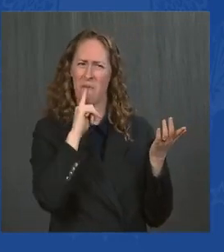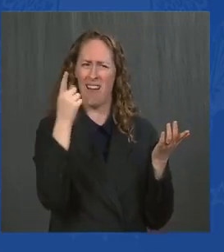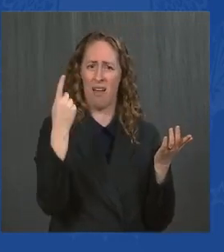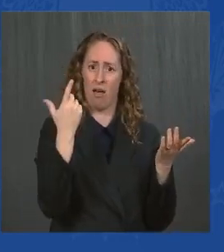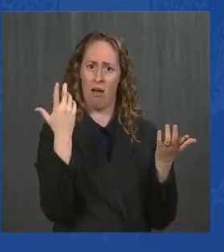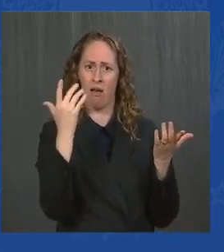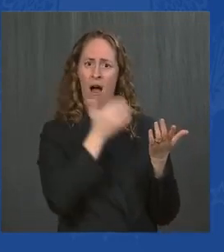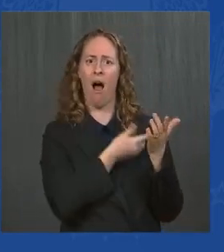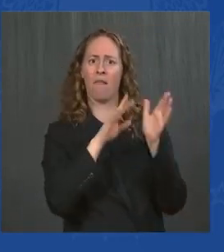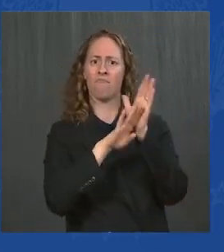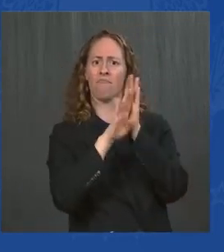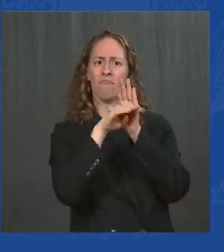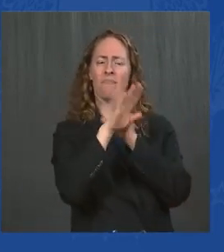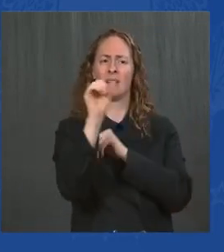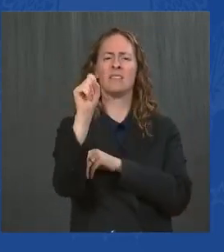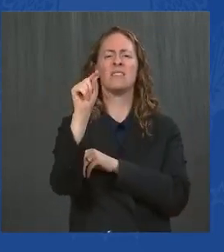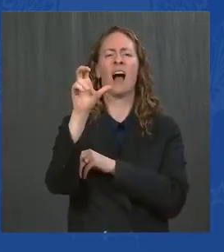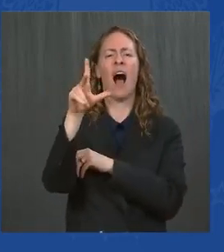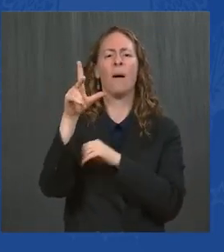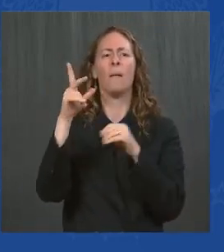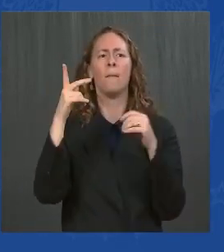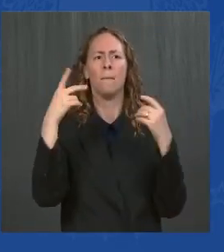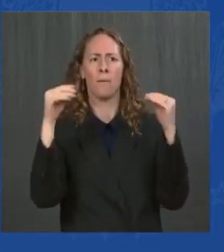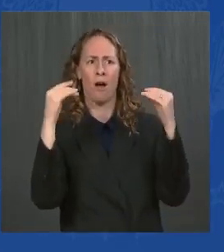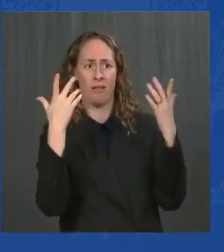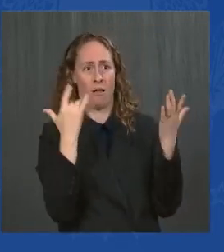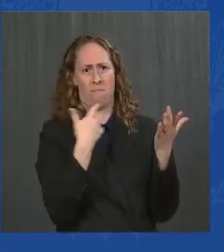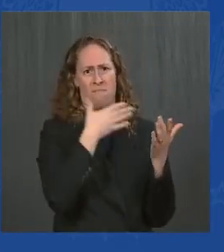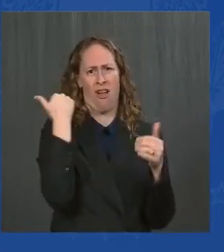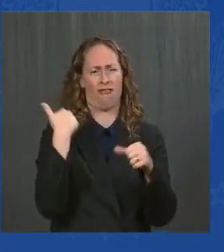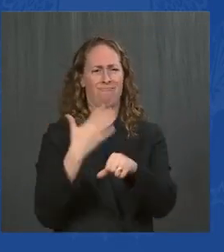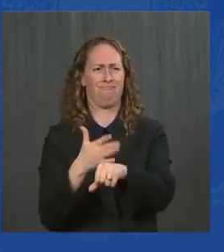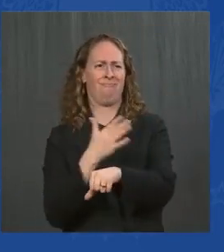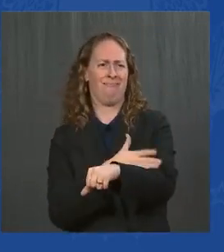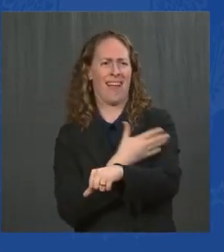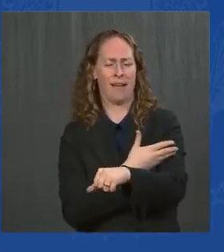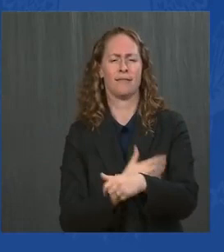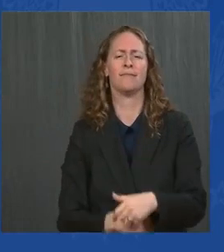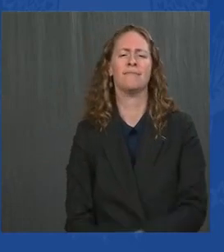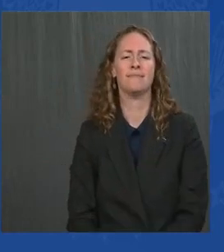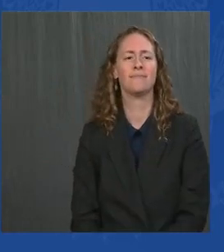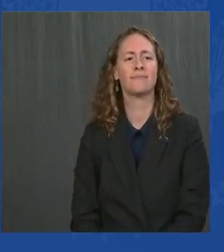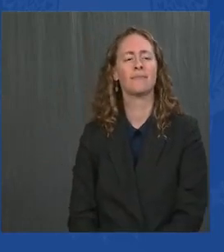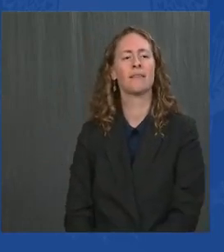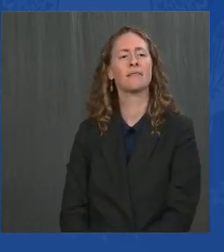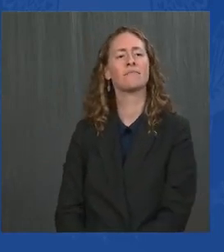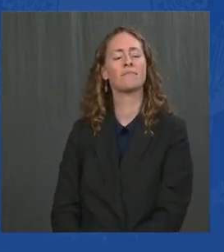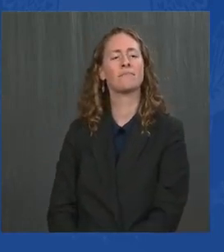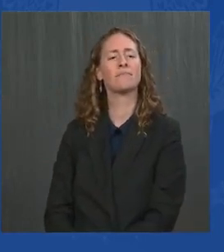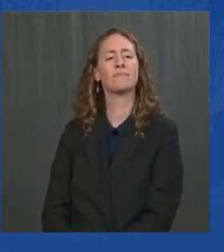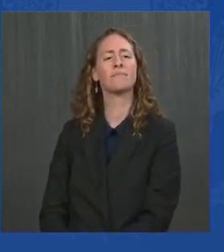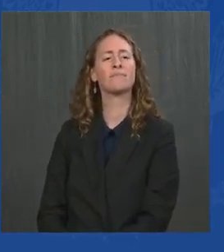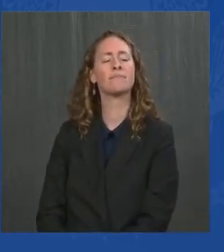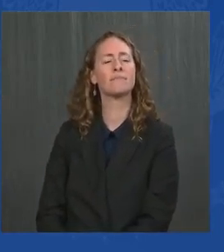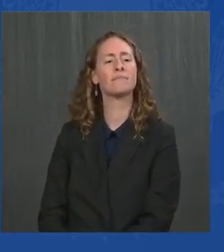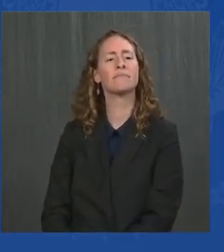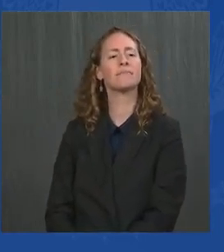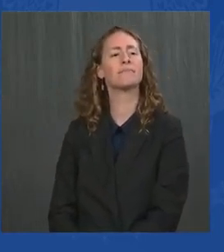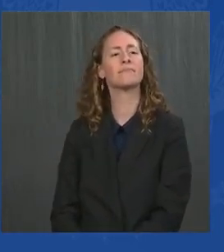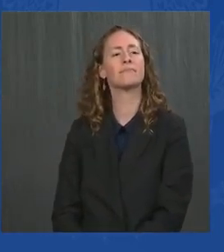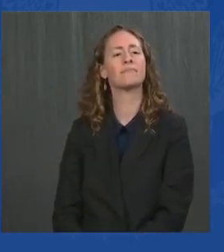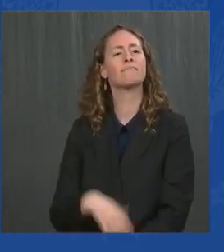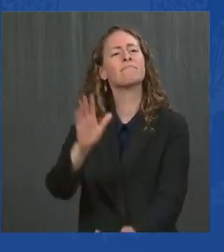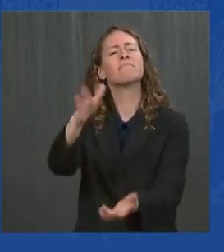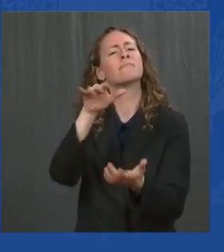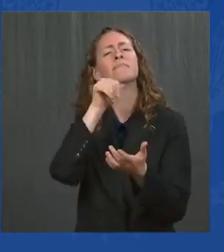up higher under me than anybody. But that doesn't mean that it's the best for the